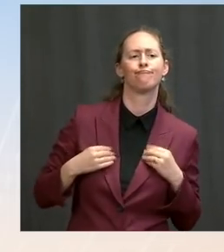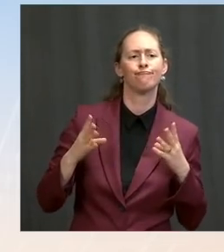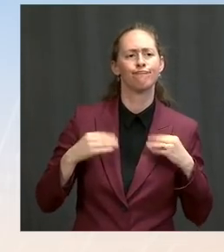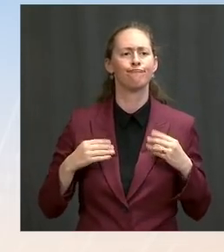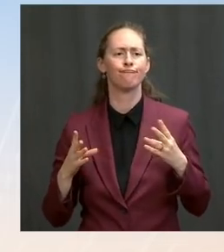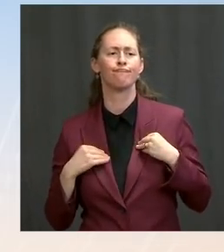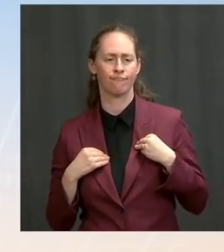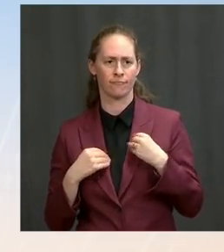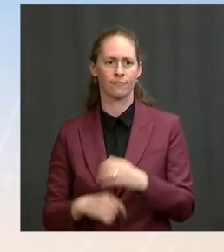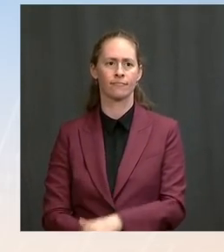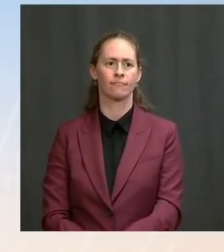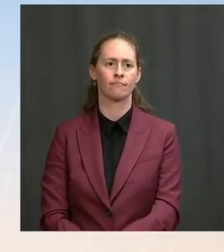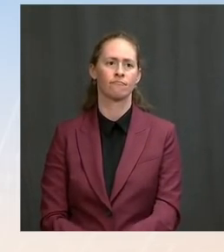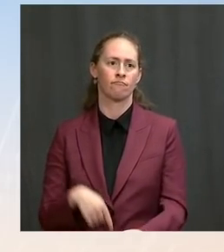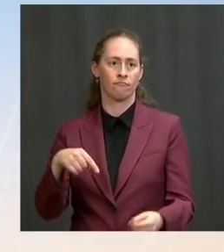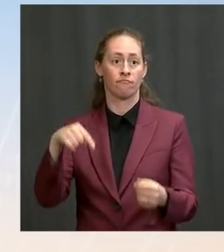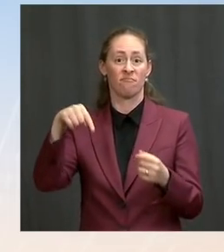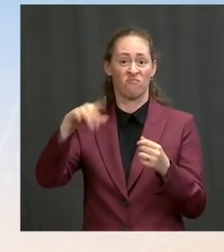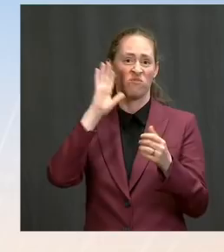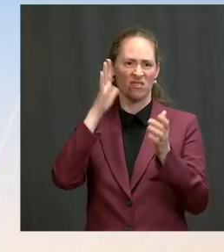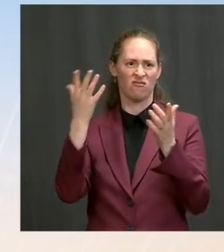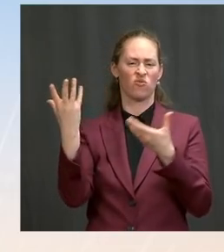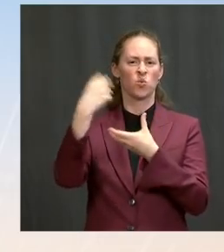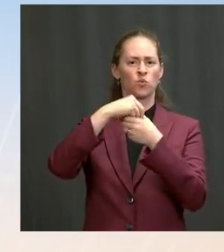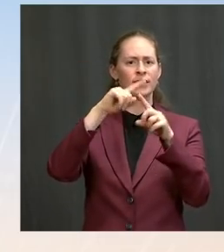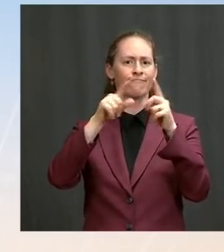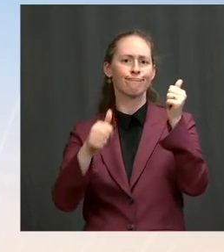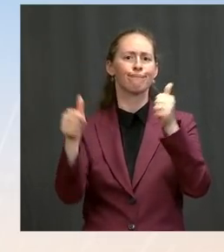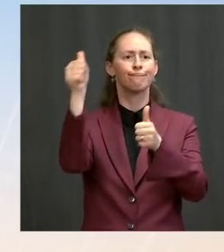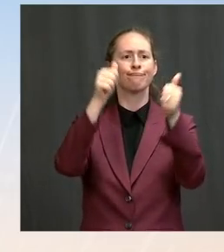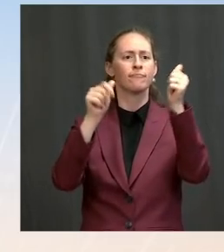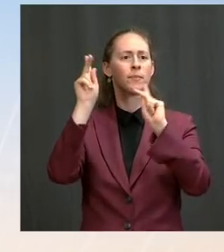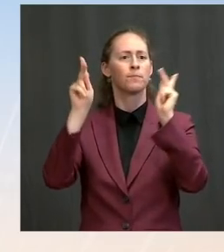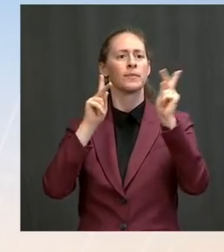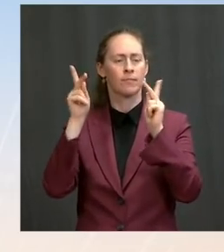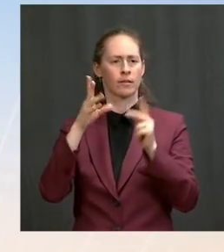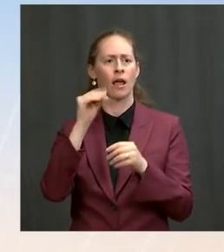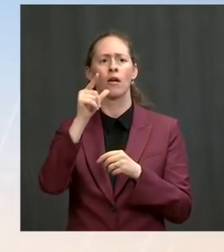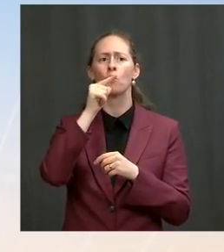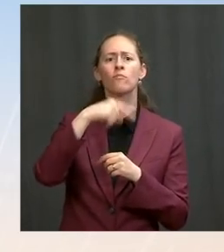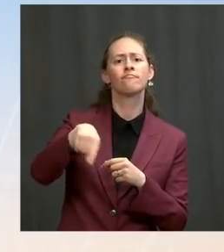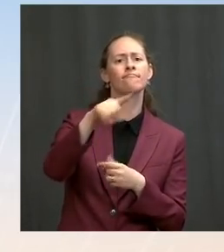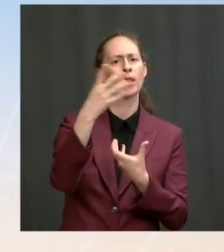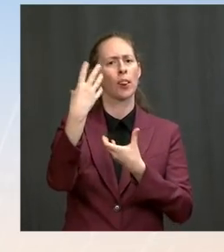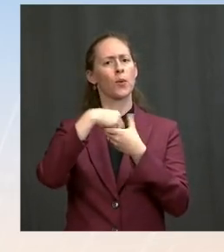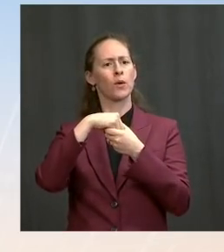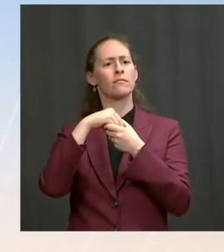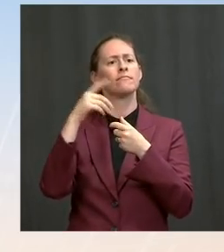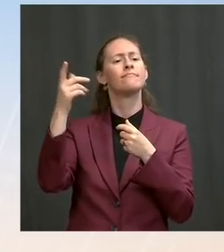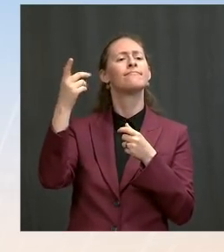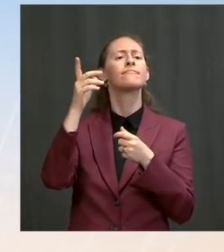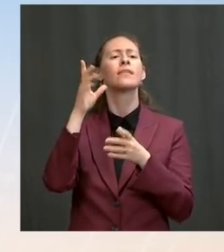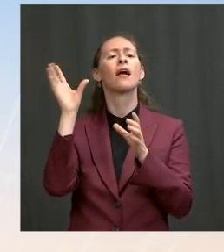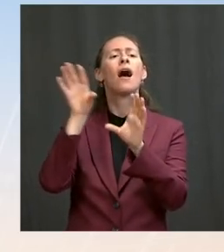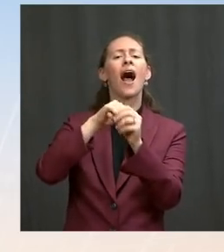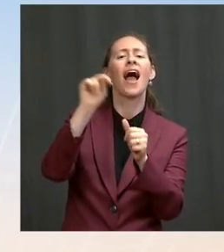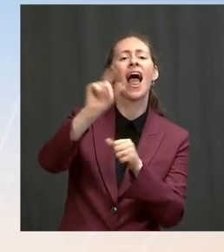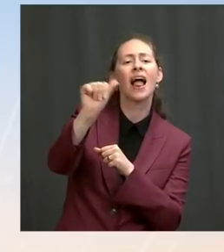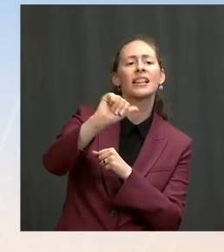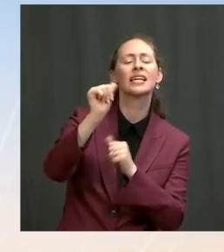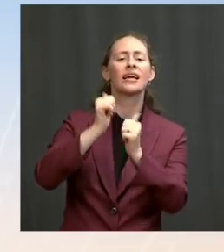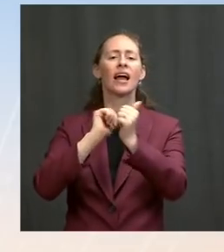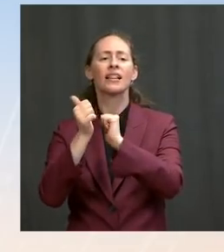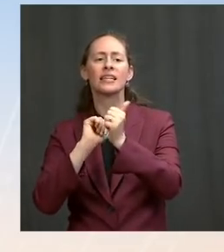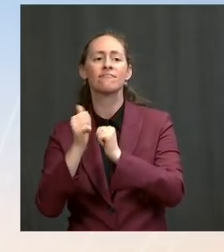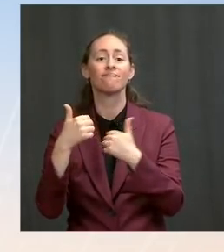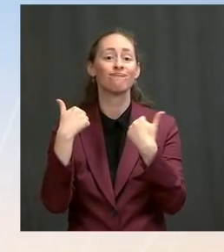officials from the federal government, as well as openly transgender athletes, leaders, and elected officials. With that, Josh, go ahead. Thanks,